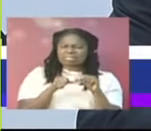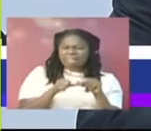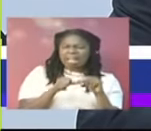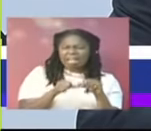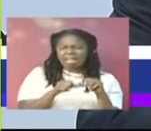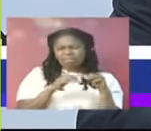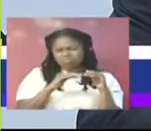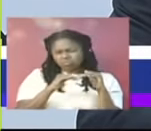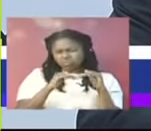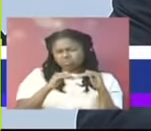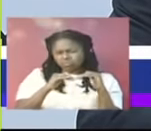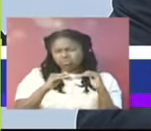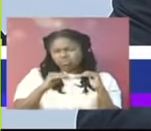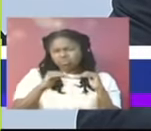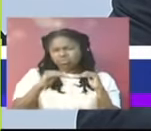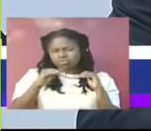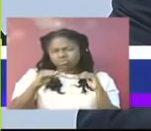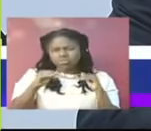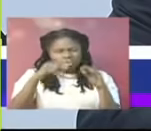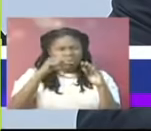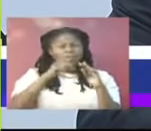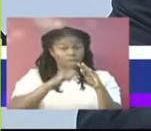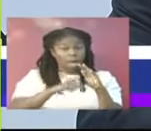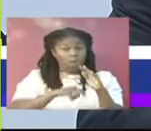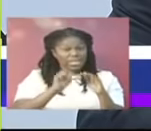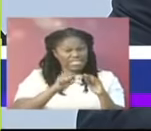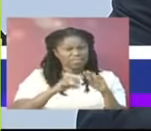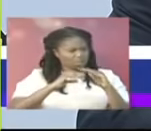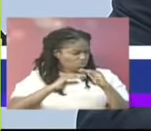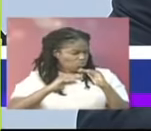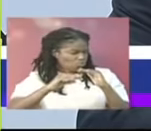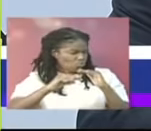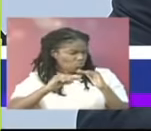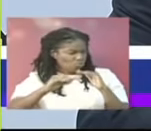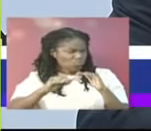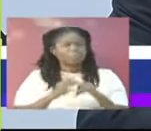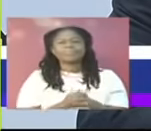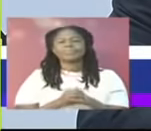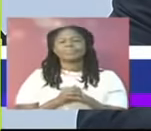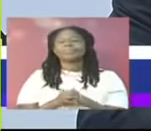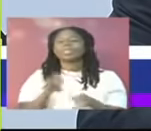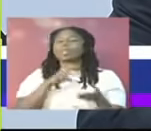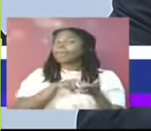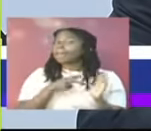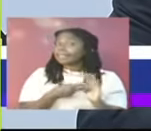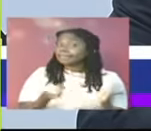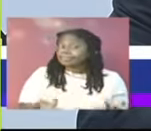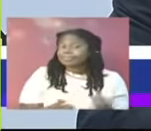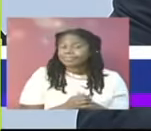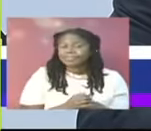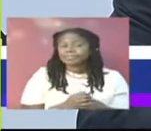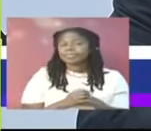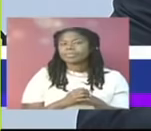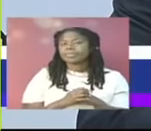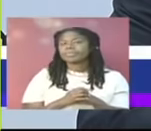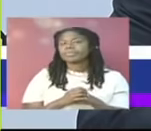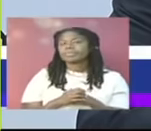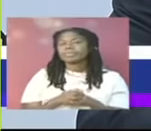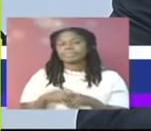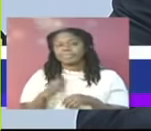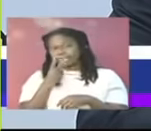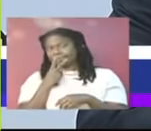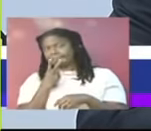opposed to continuing to decrease. Now, what this means as we are moving forward is that we are seeing different forces